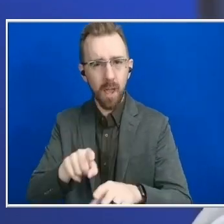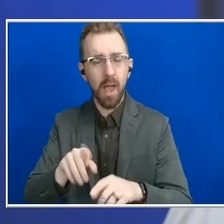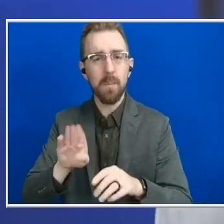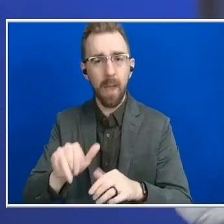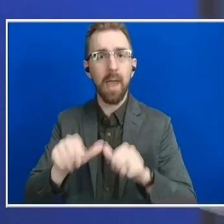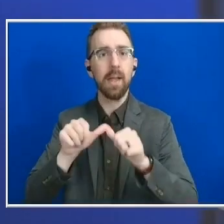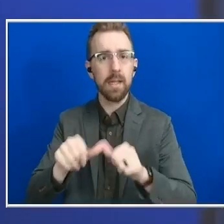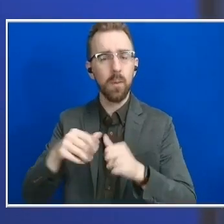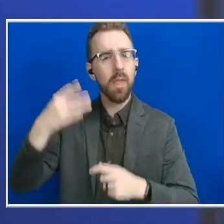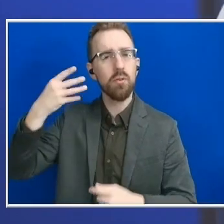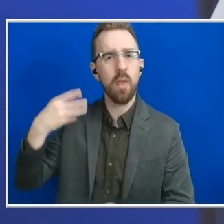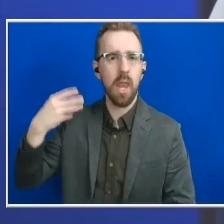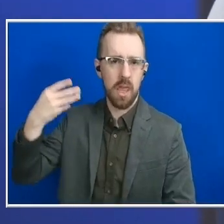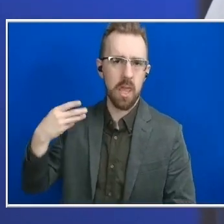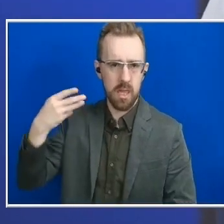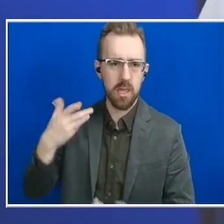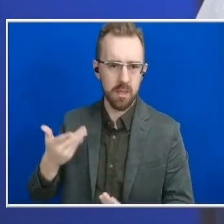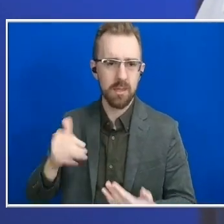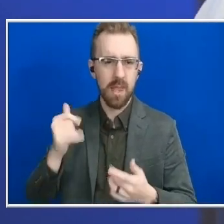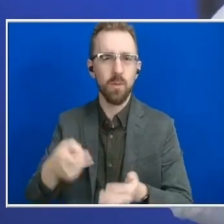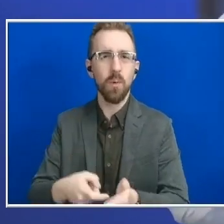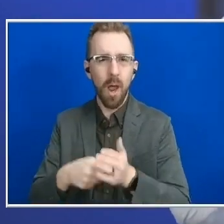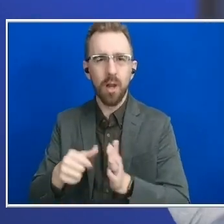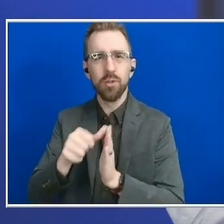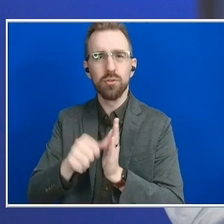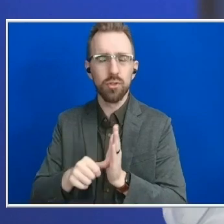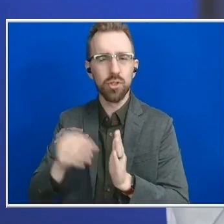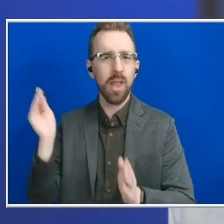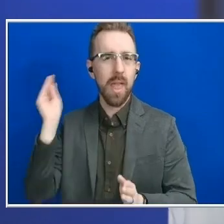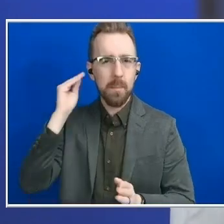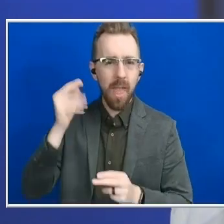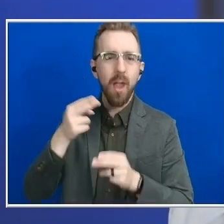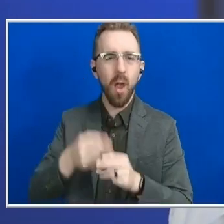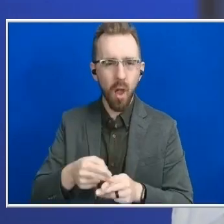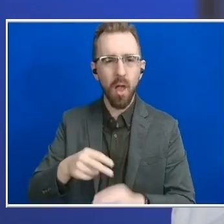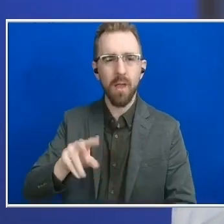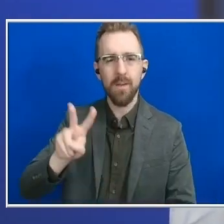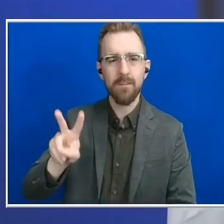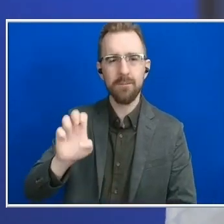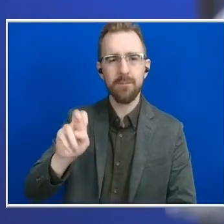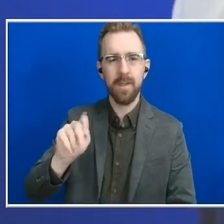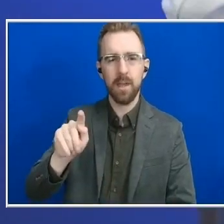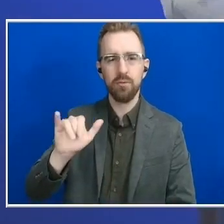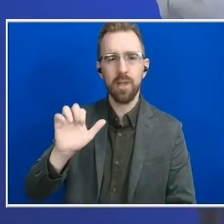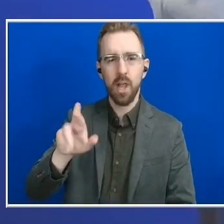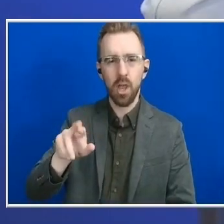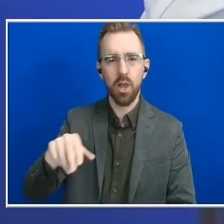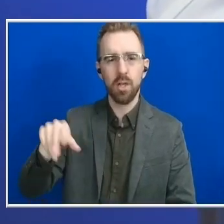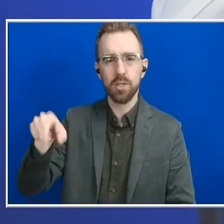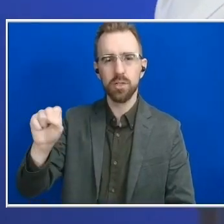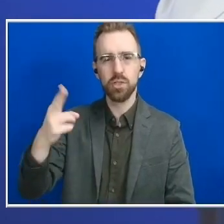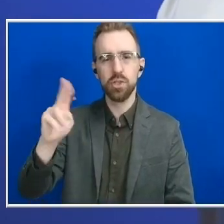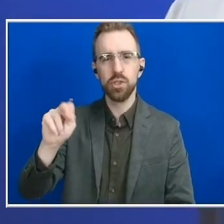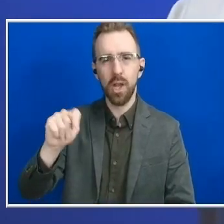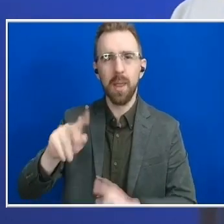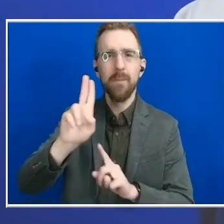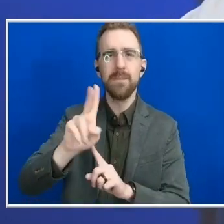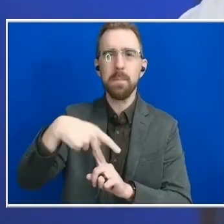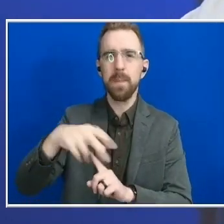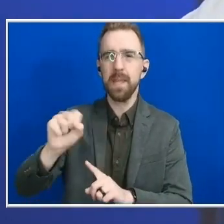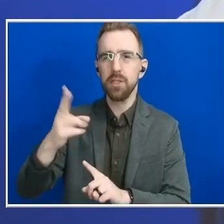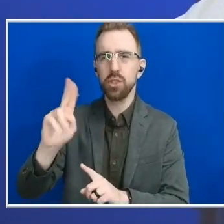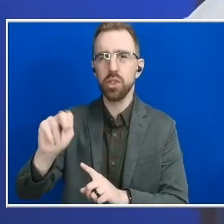off. That requires a surgical implant called the ventriculoperitoneal shunt, or VP shunt for short, and it is a tubular system that